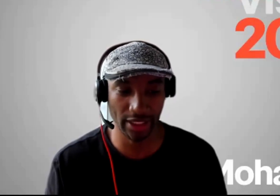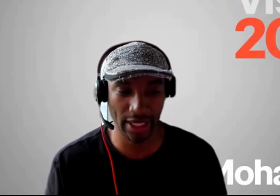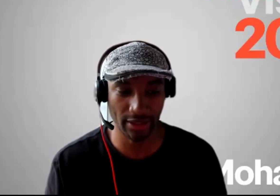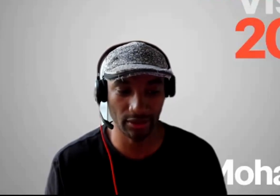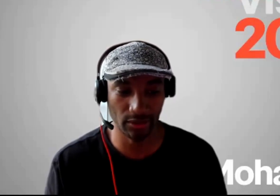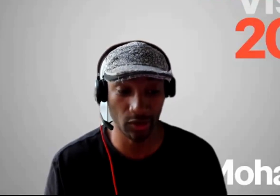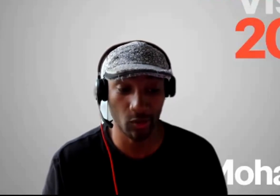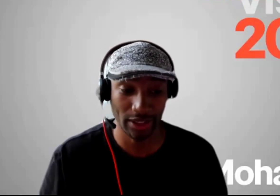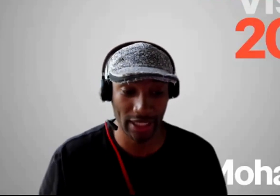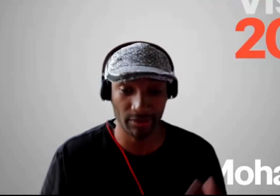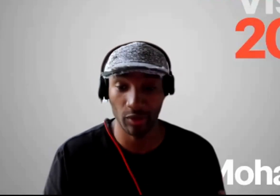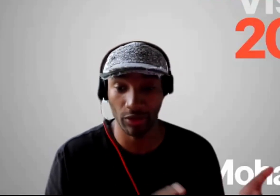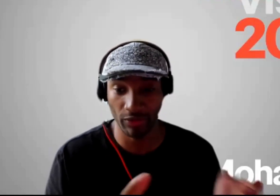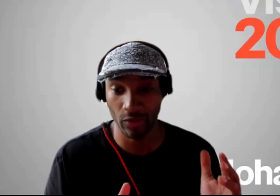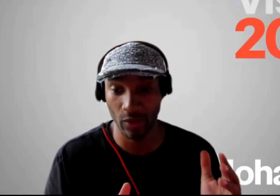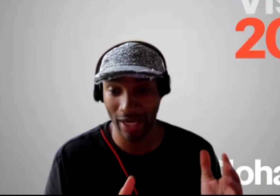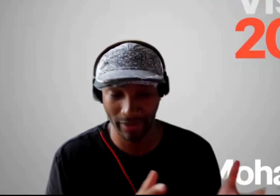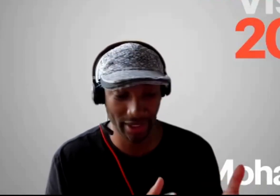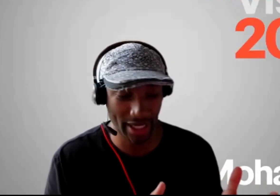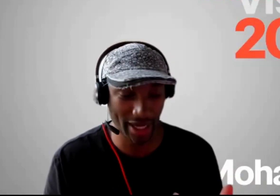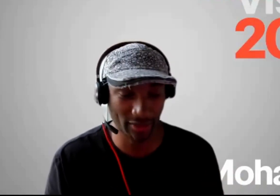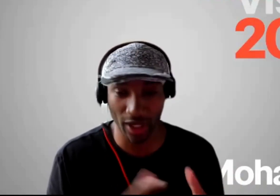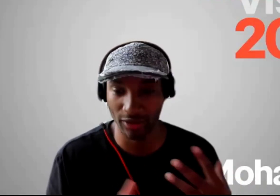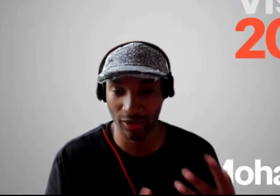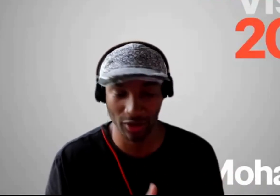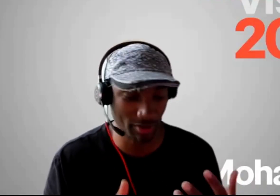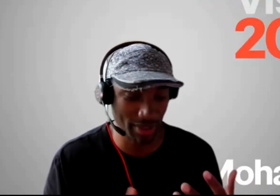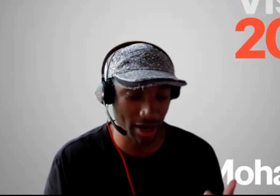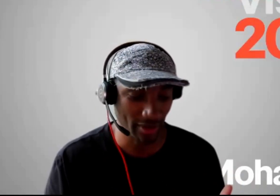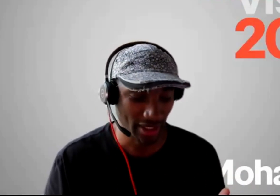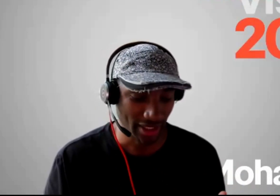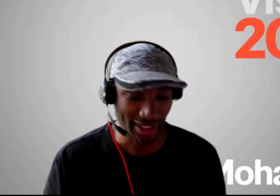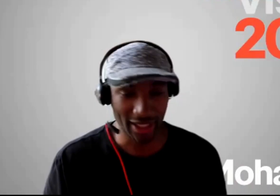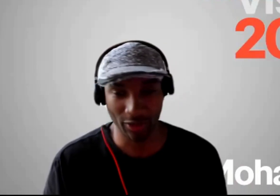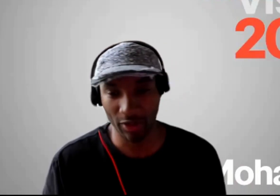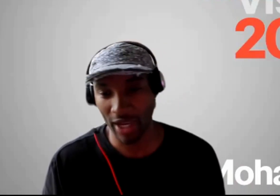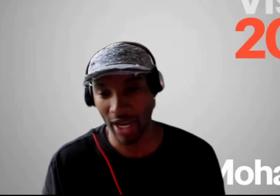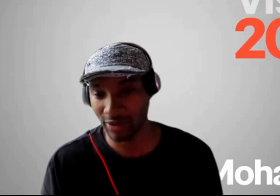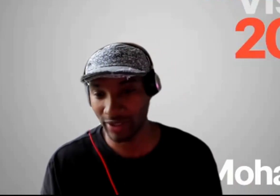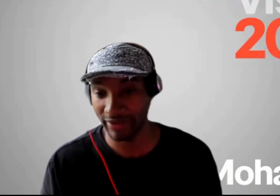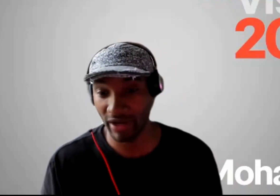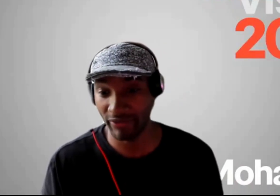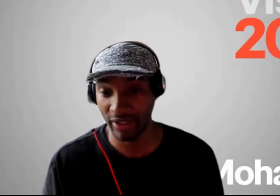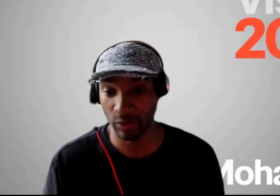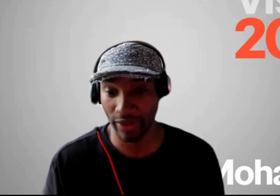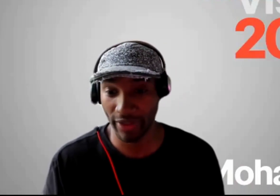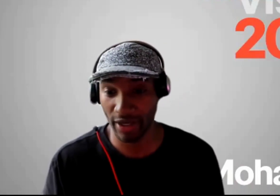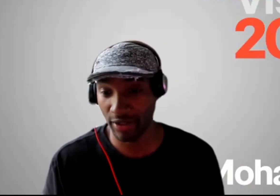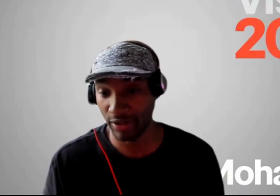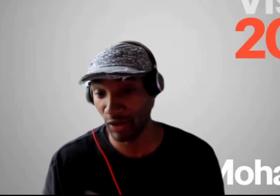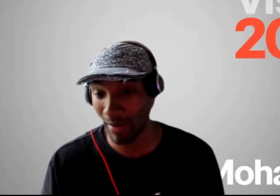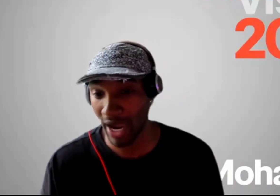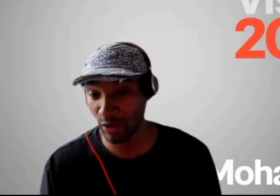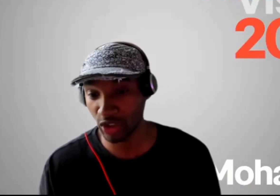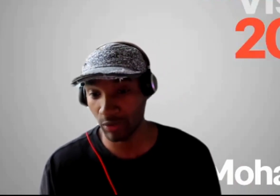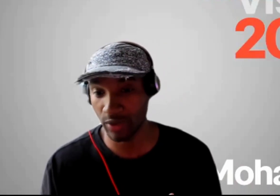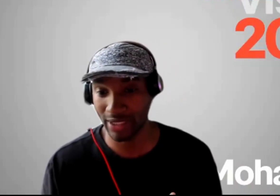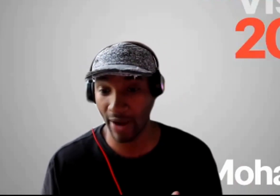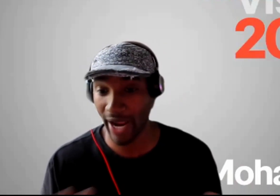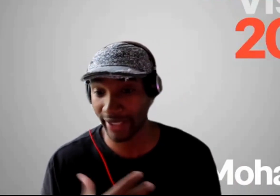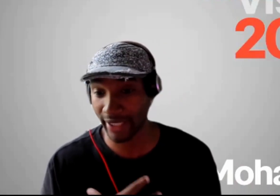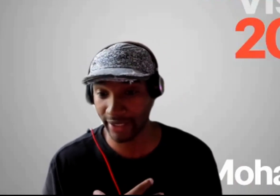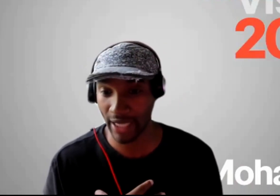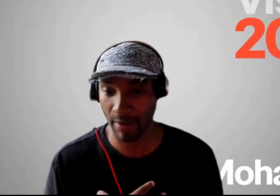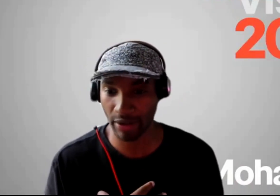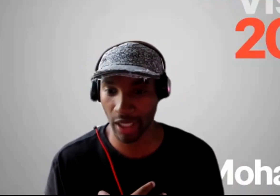just looking at the work that both of you and me are trying to do somehow. Like, we are also involved with the NOMA, which come with